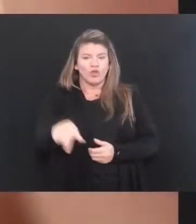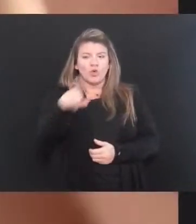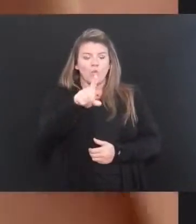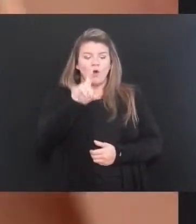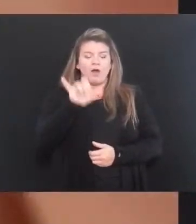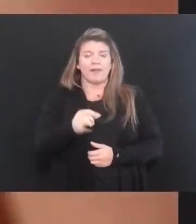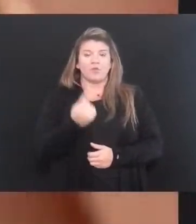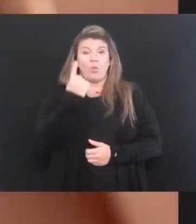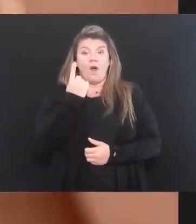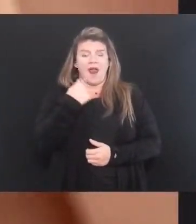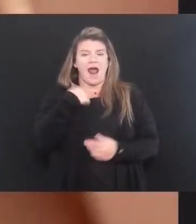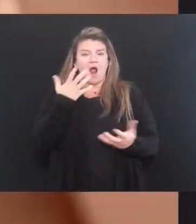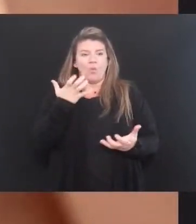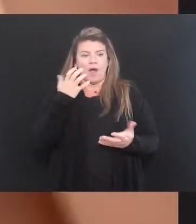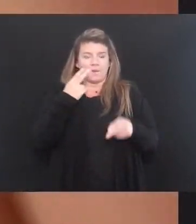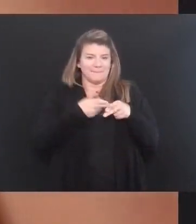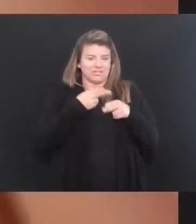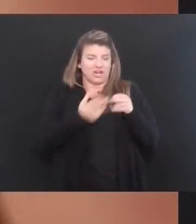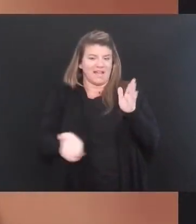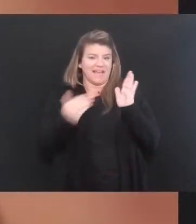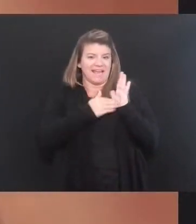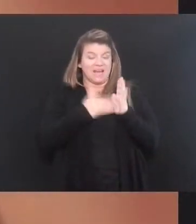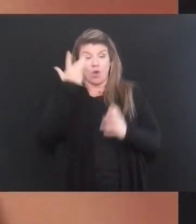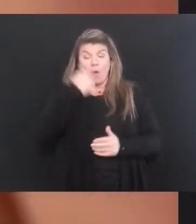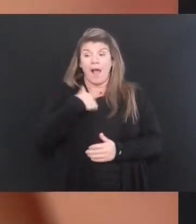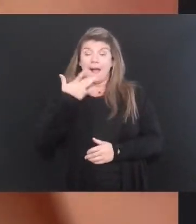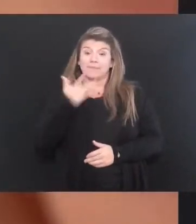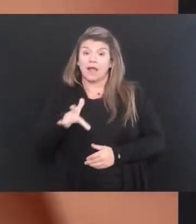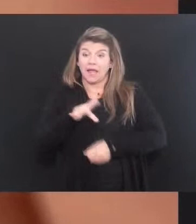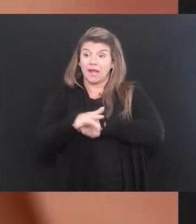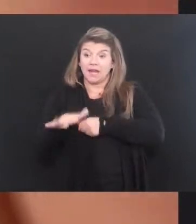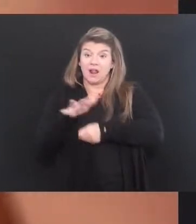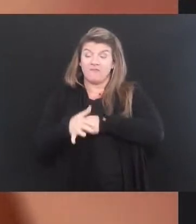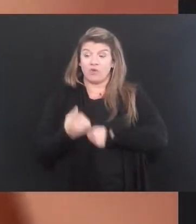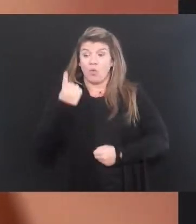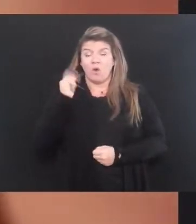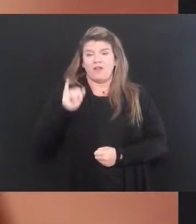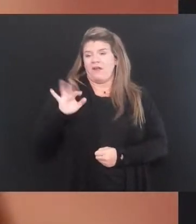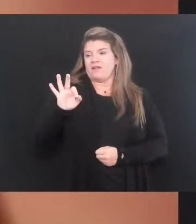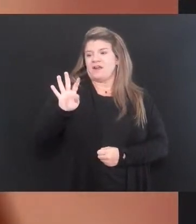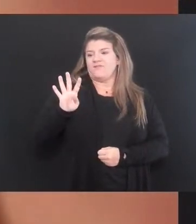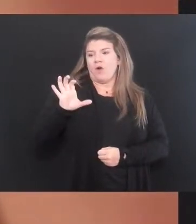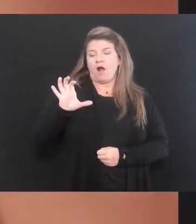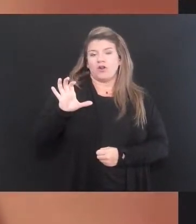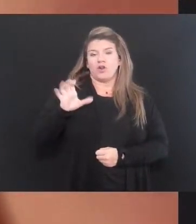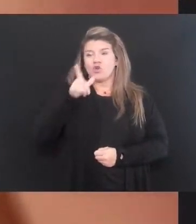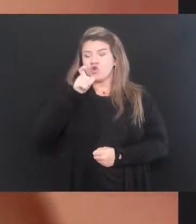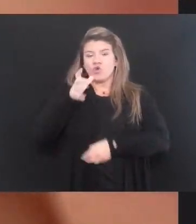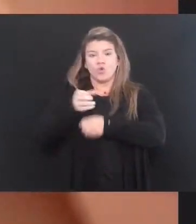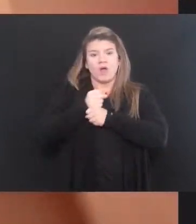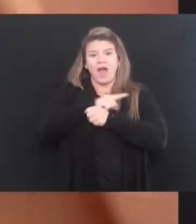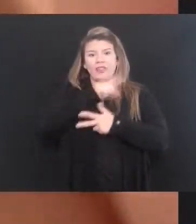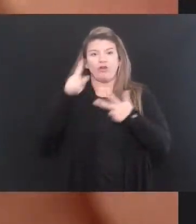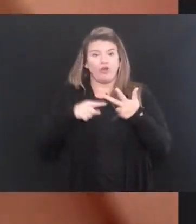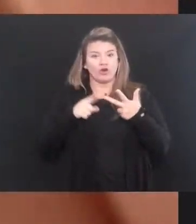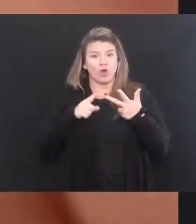those occasions where I want to mention it again, because I'm lucky enough to be one of the 9,400 people who have gotten the 3rd